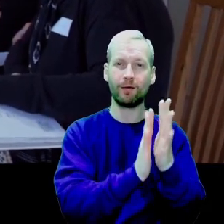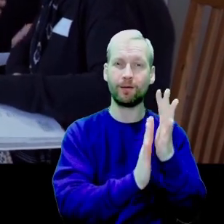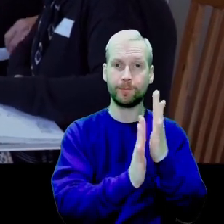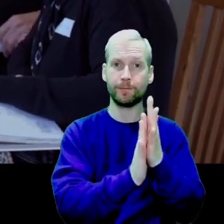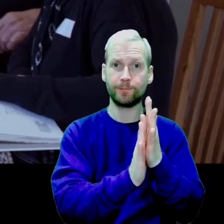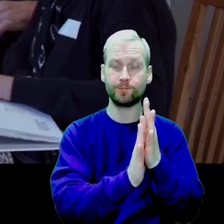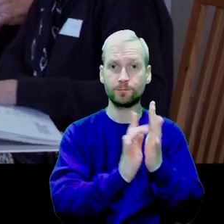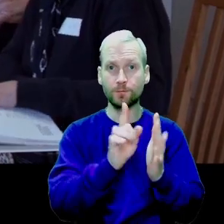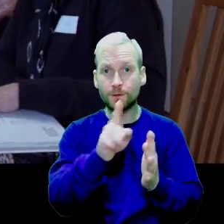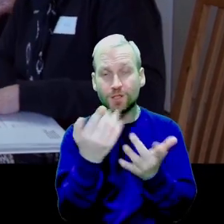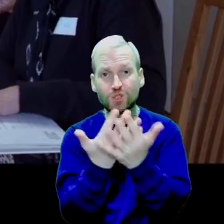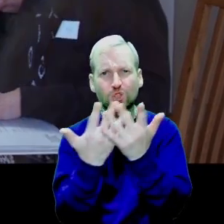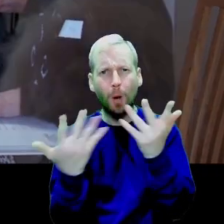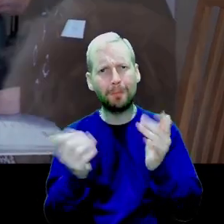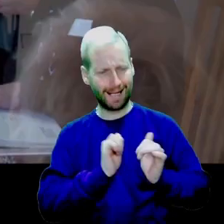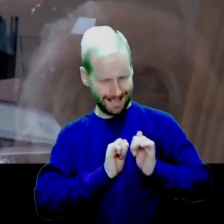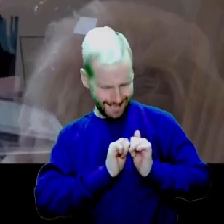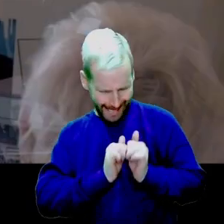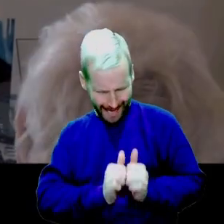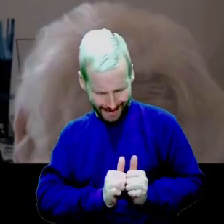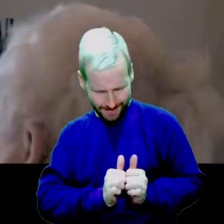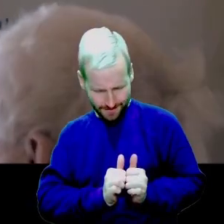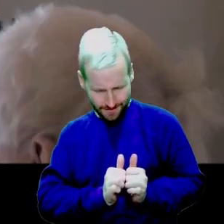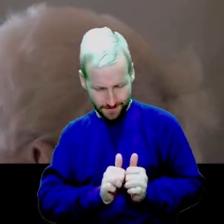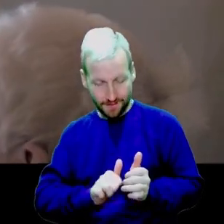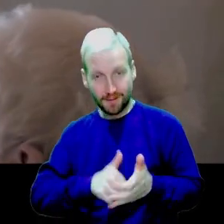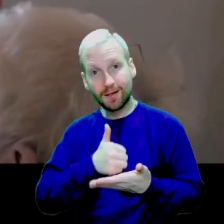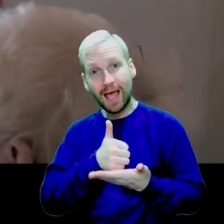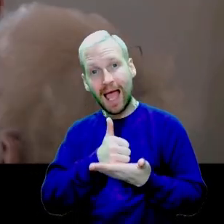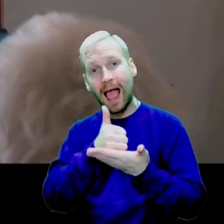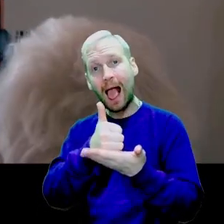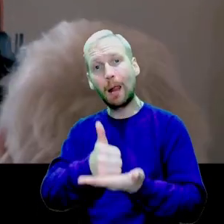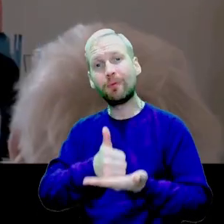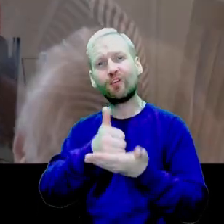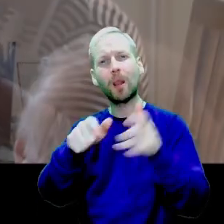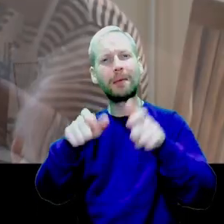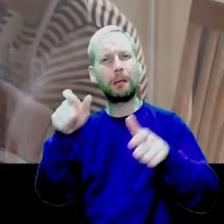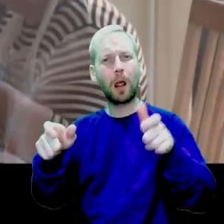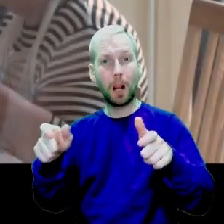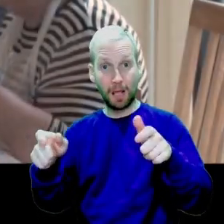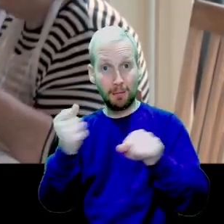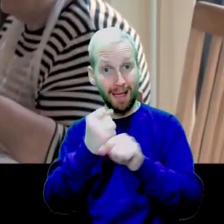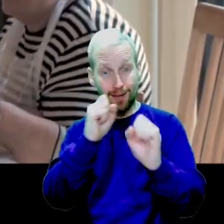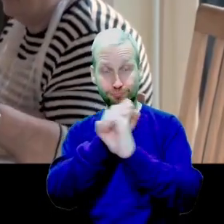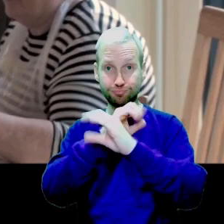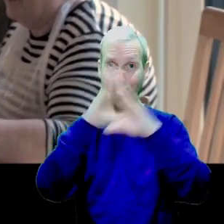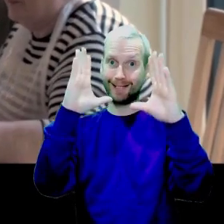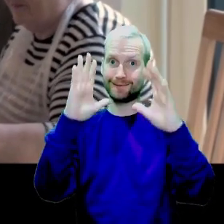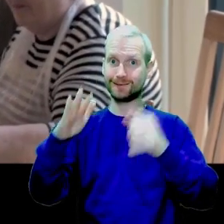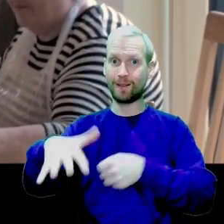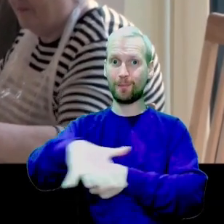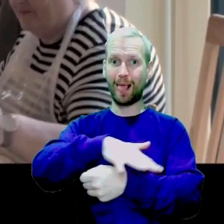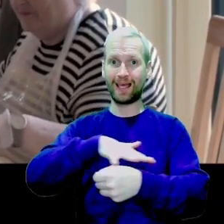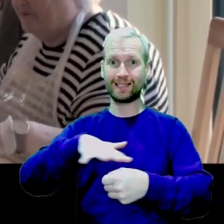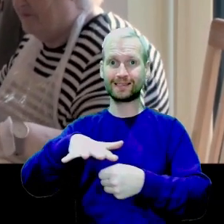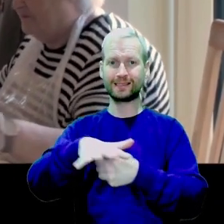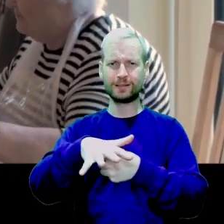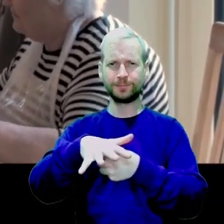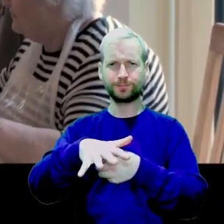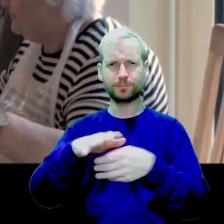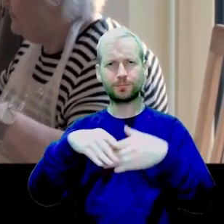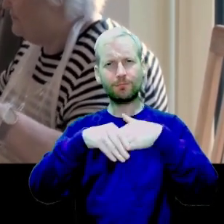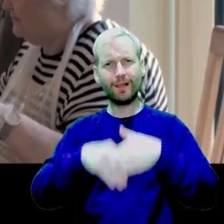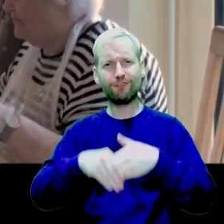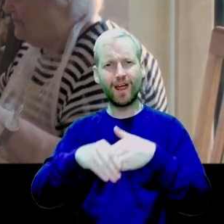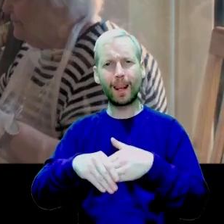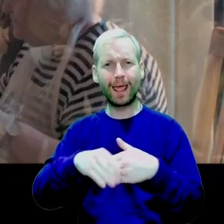There's so many kind, helpful people who can brighten up the place. A friendly